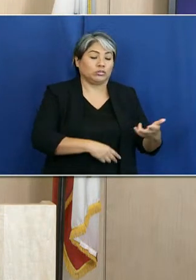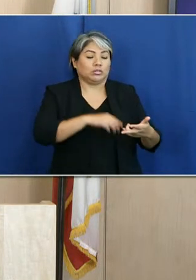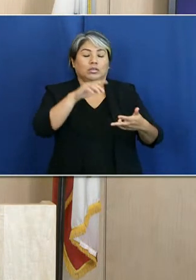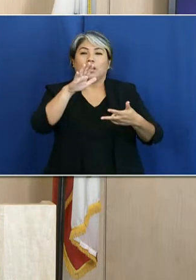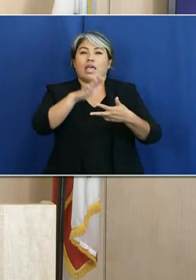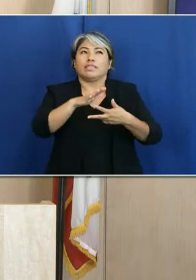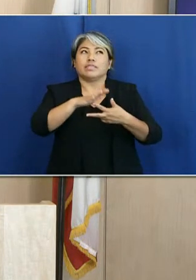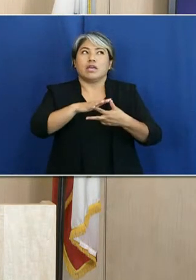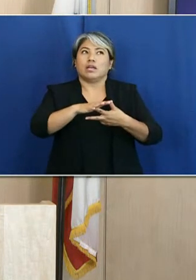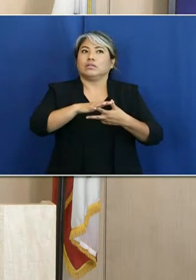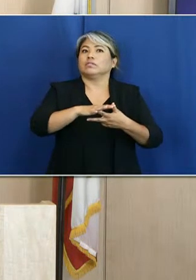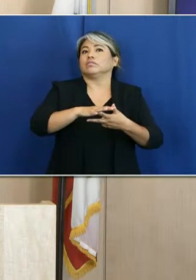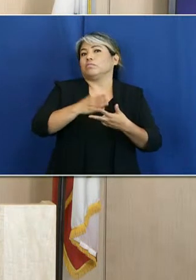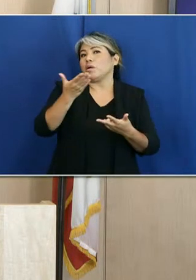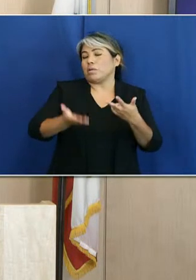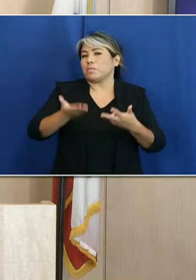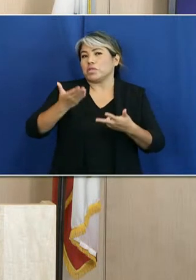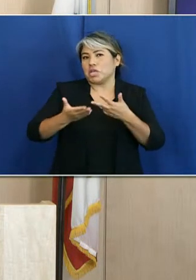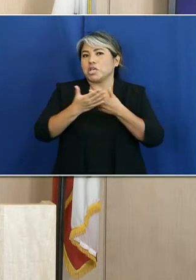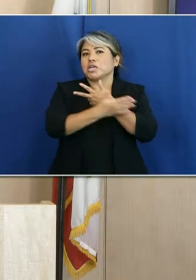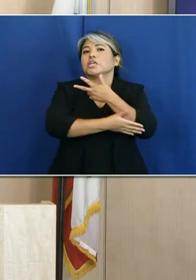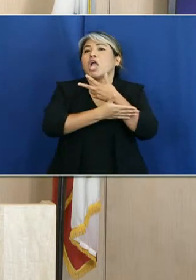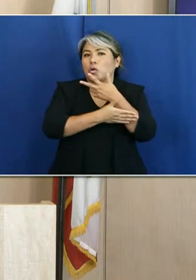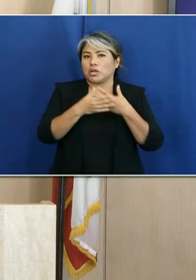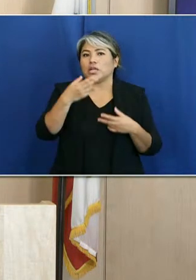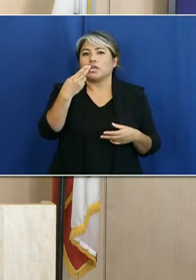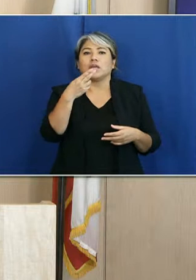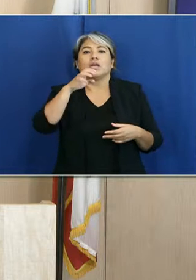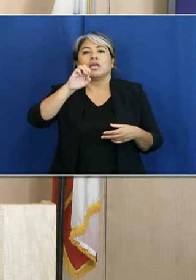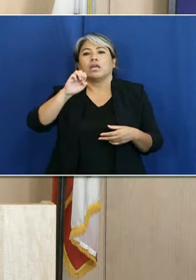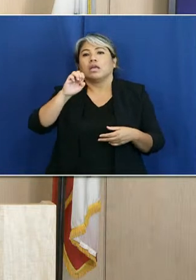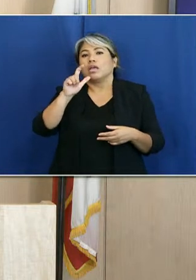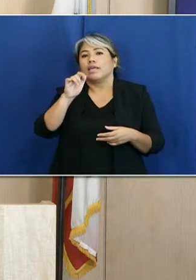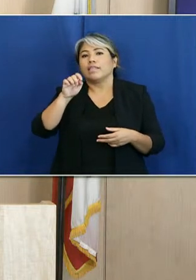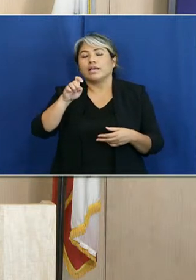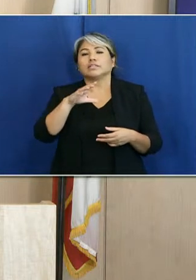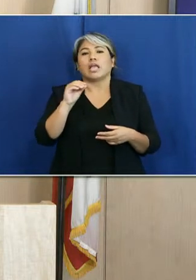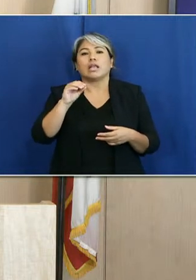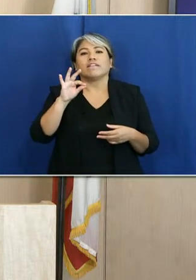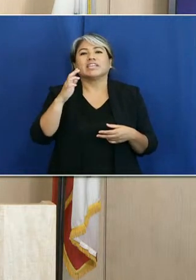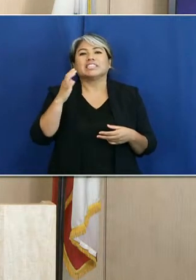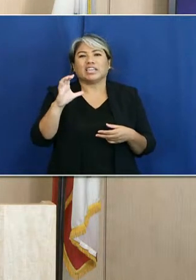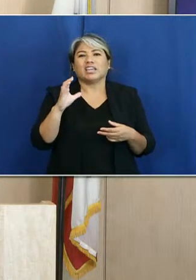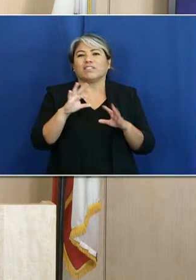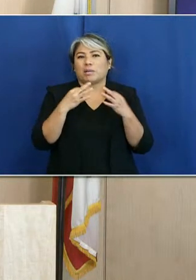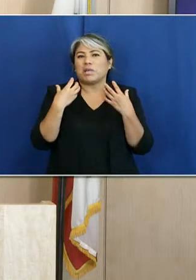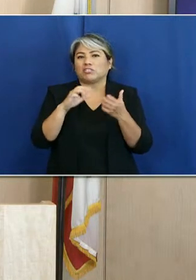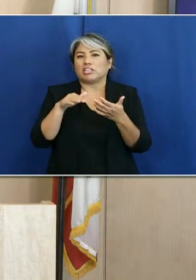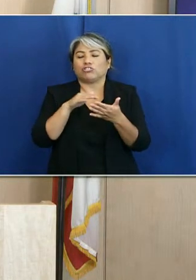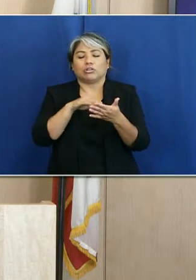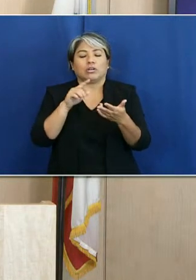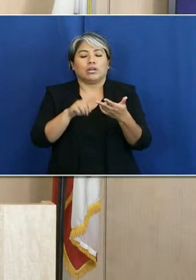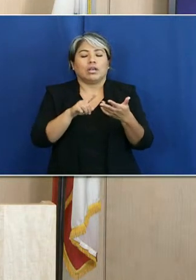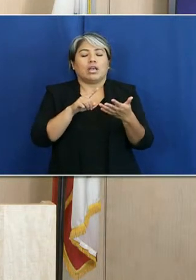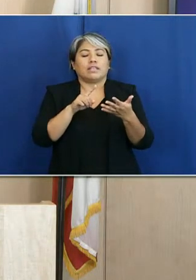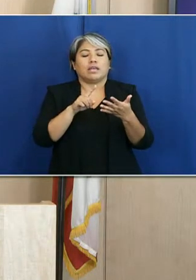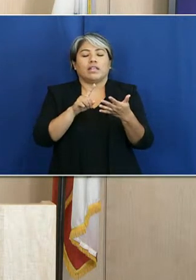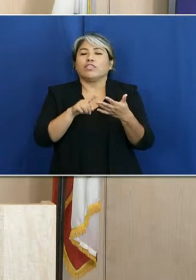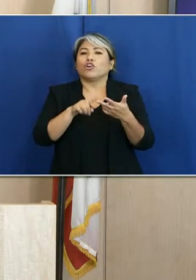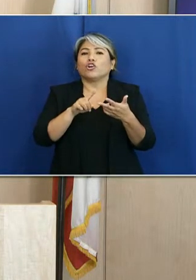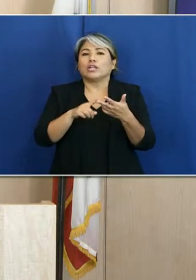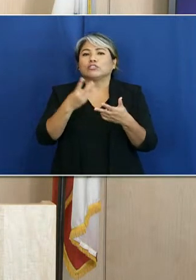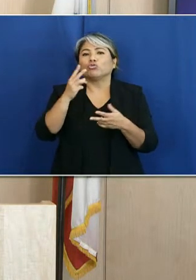by probably the county with Helix and Family Health Center, and then I'd say the third would be the two commercial